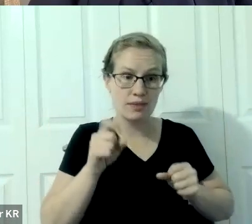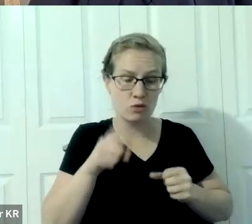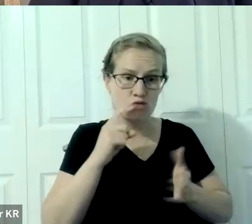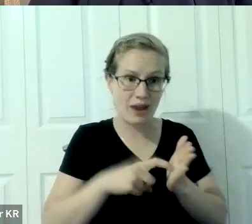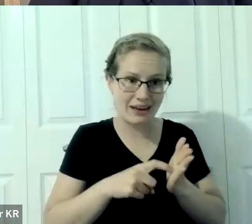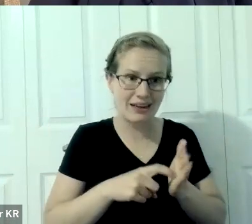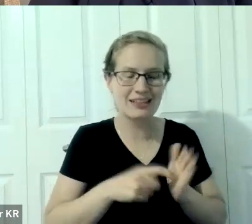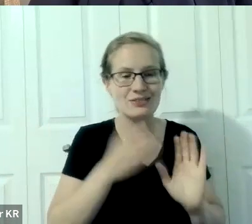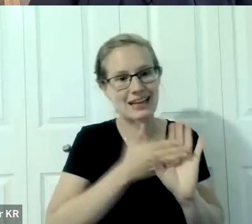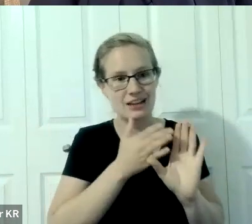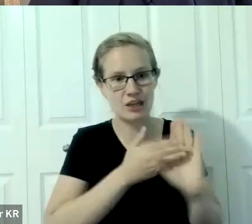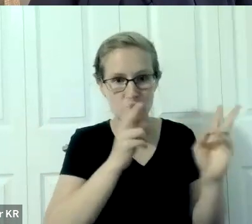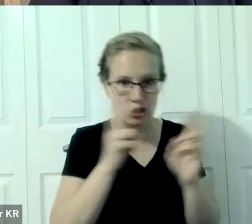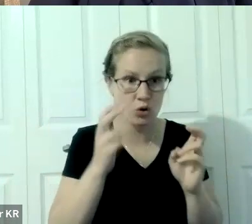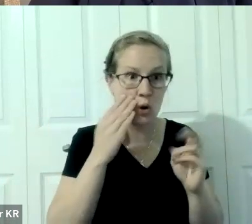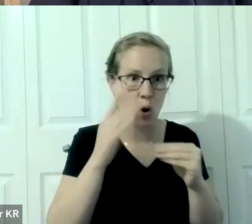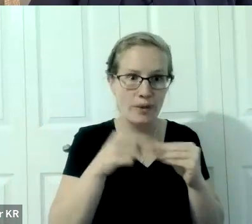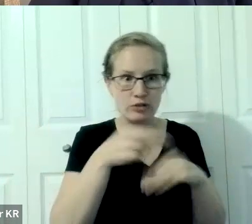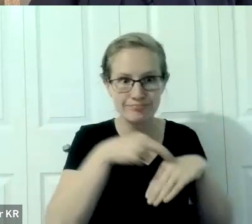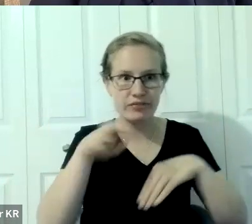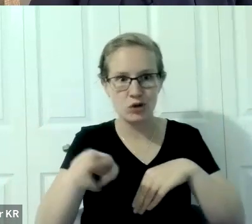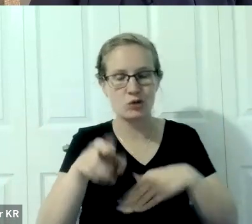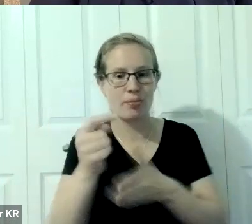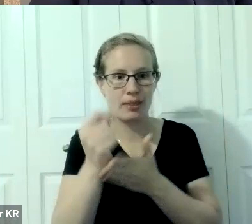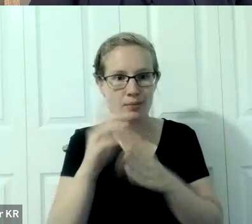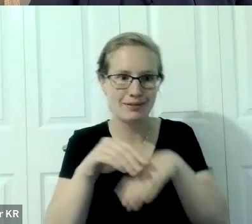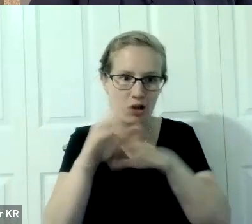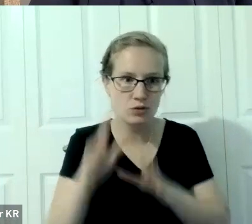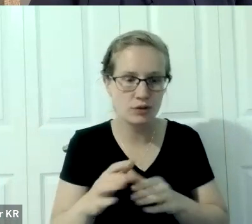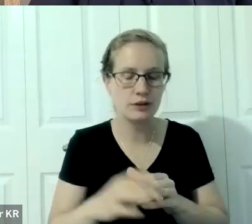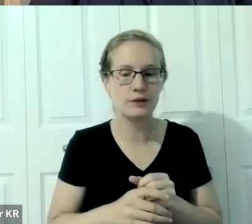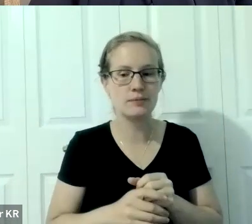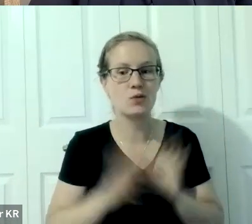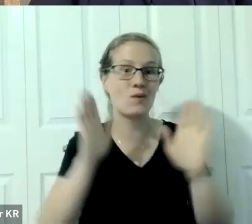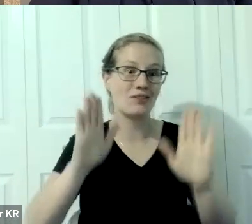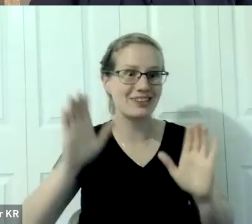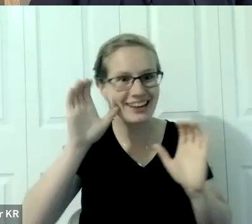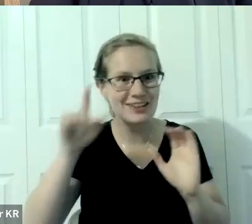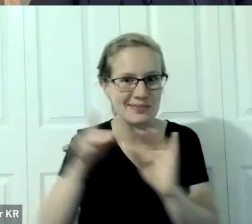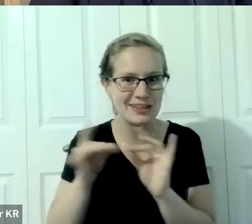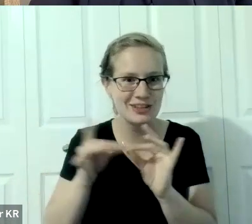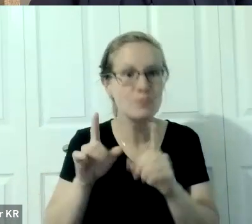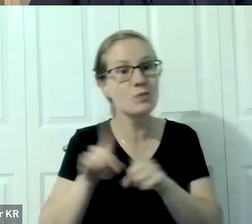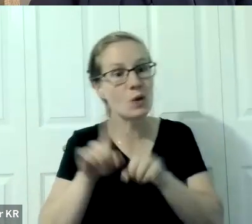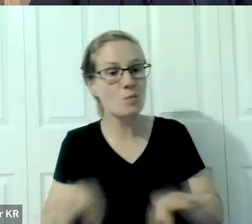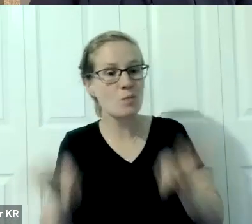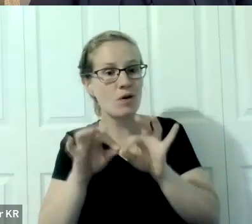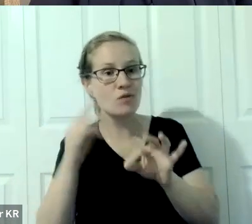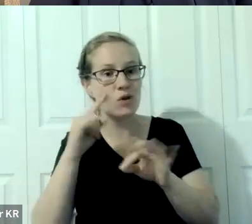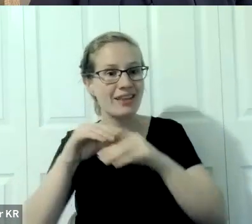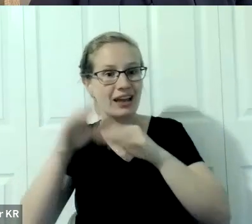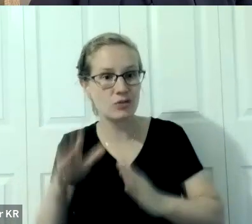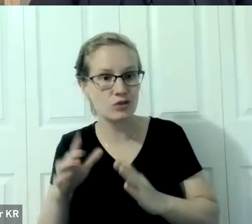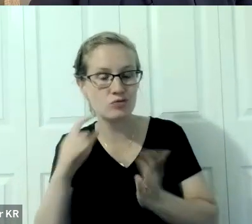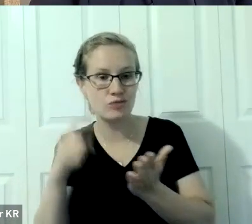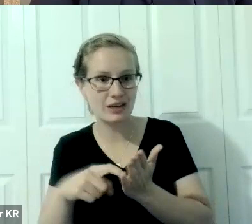these psychological issues and know when to get them over to the counselor. But it's wonderful to hear you say, Maribel, it's also important for the counselors